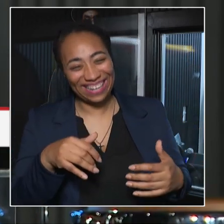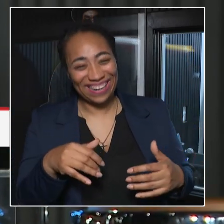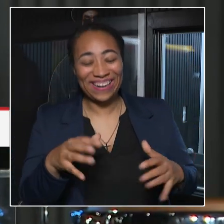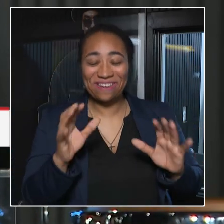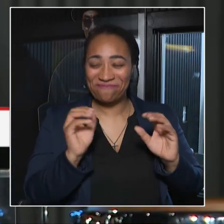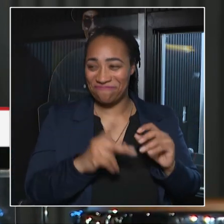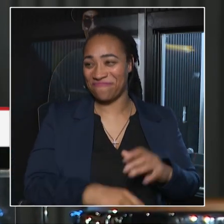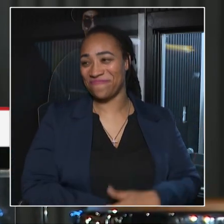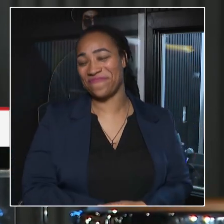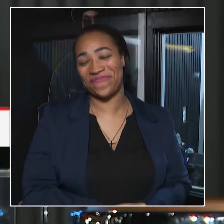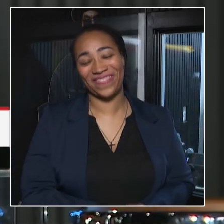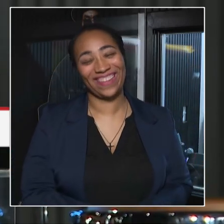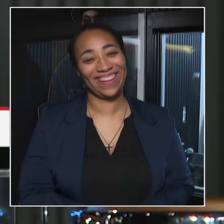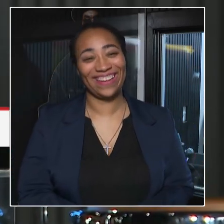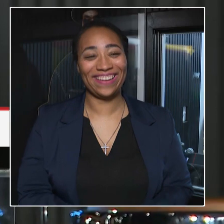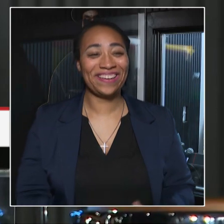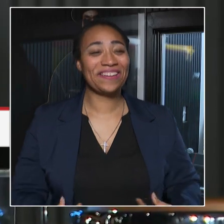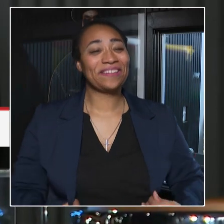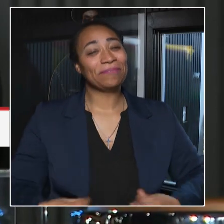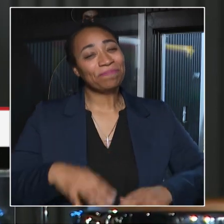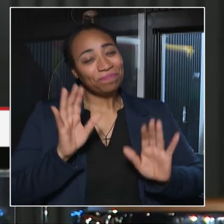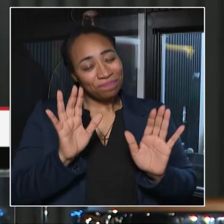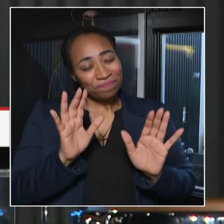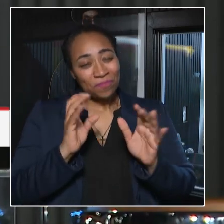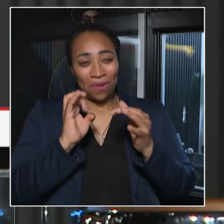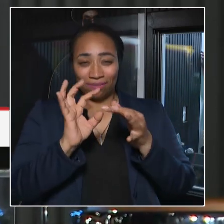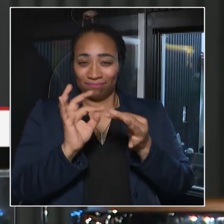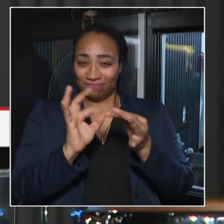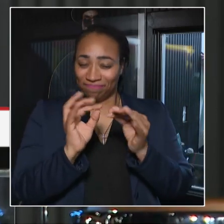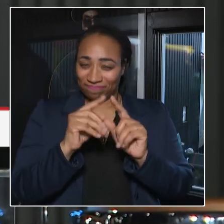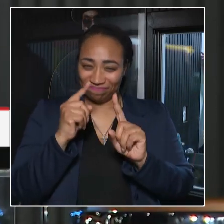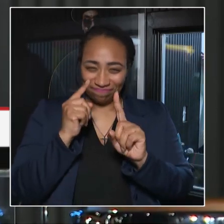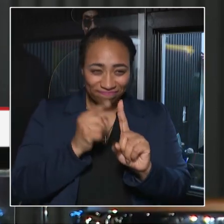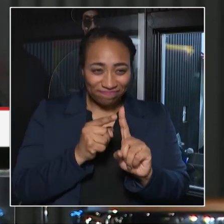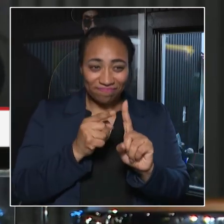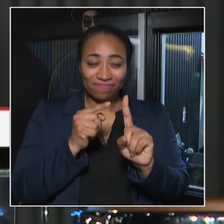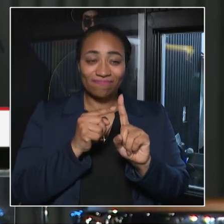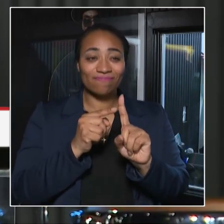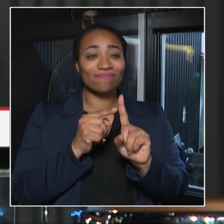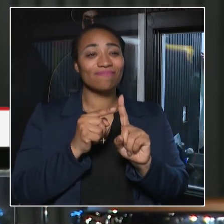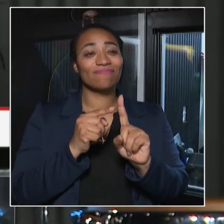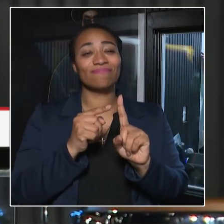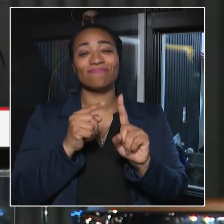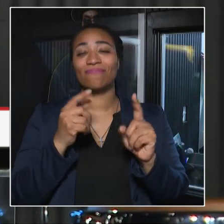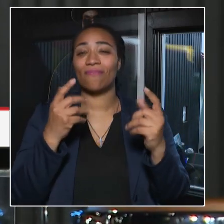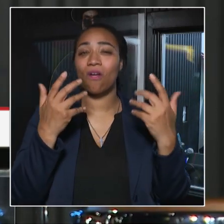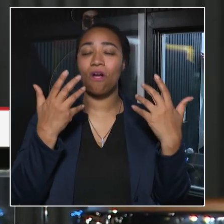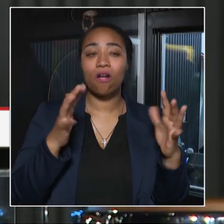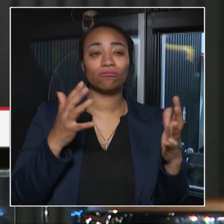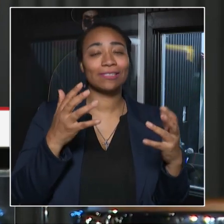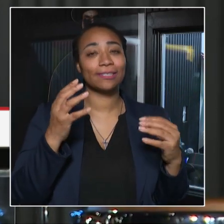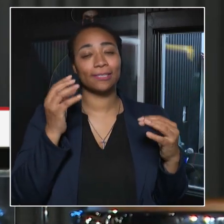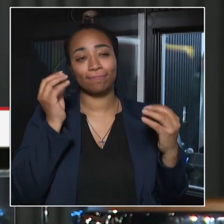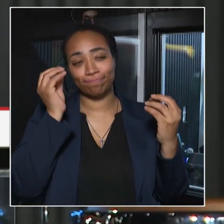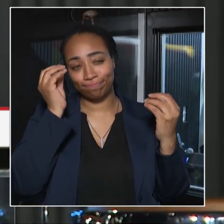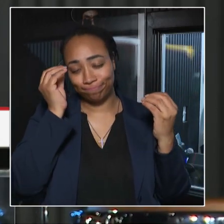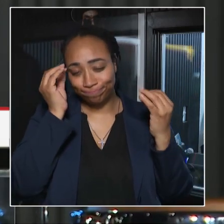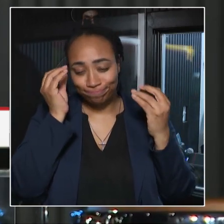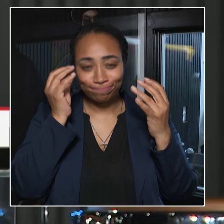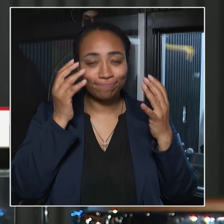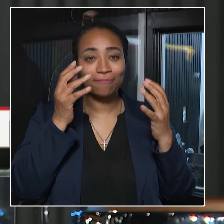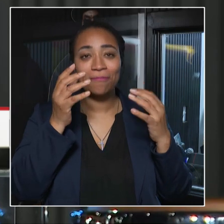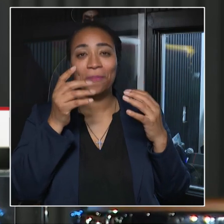So I just want to say something about that we've sort of alluded to, just the times that we're in. It's sort of the elephant in the